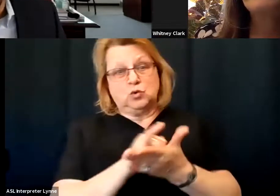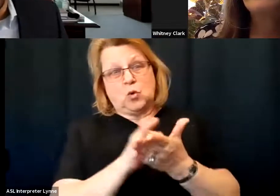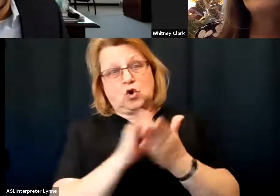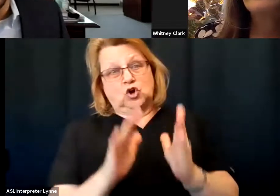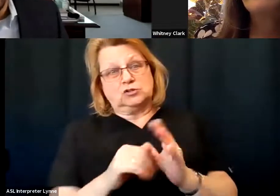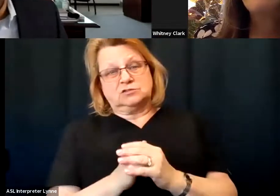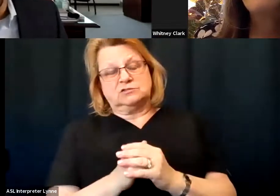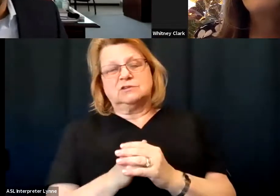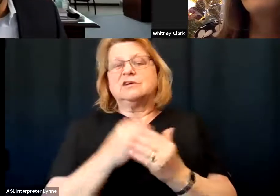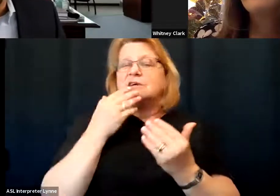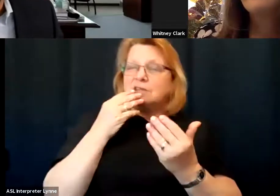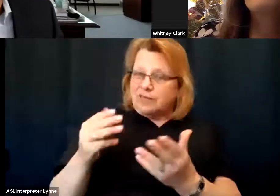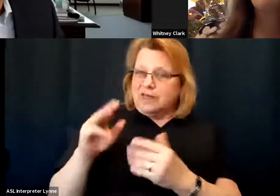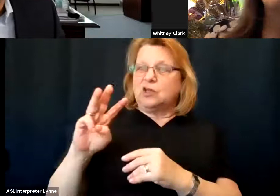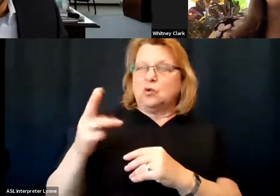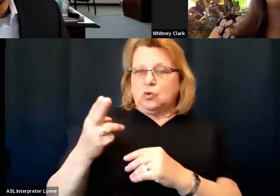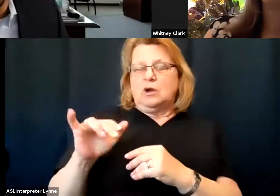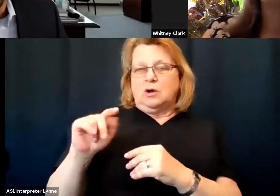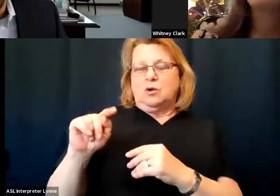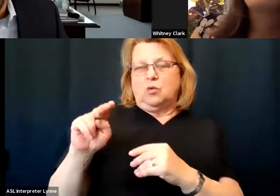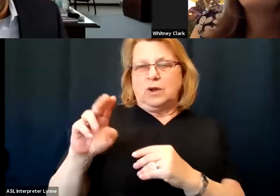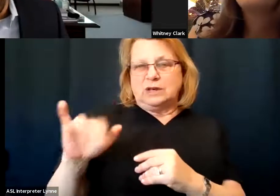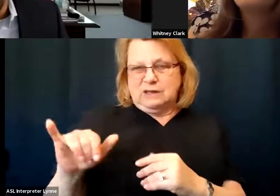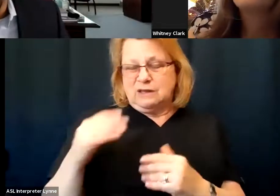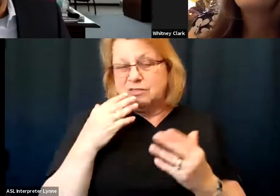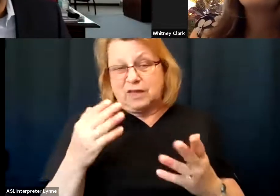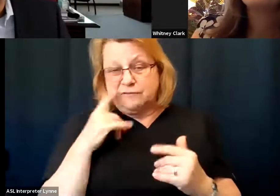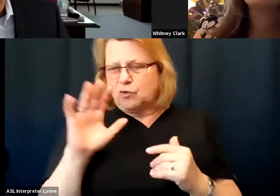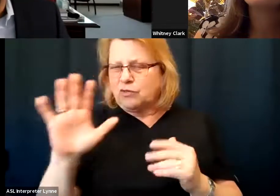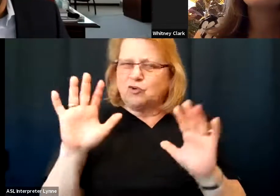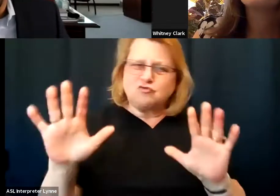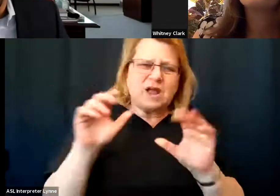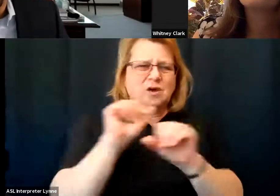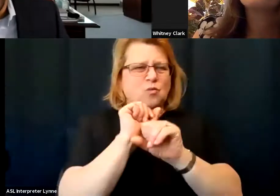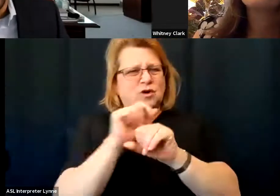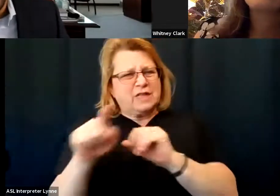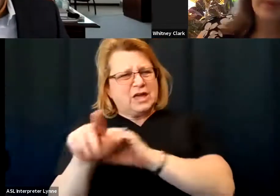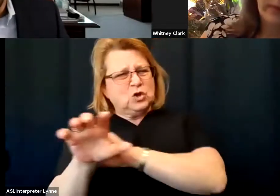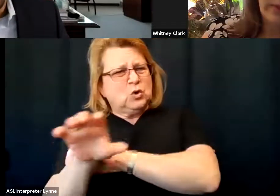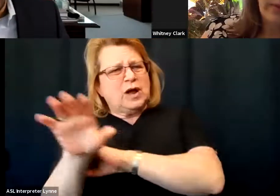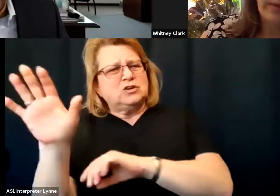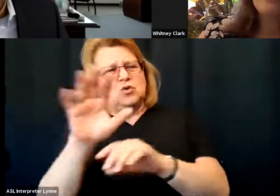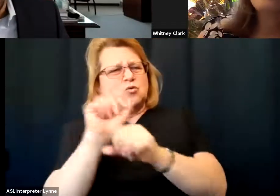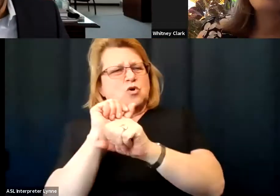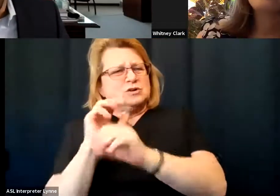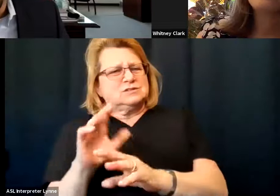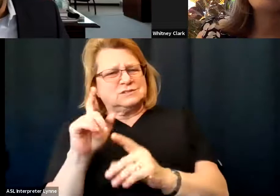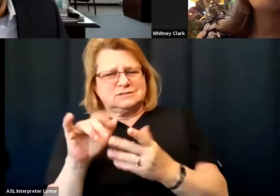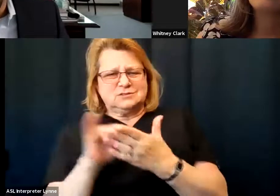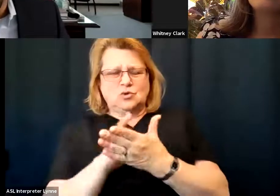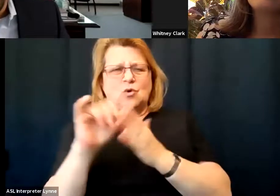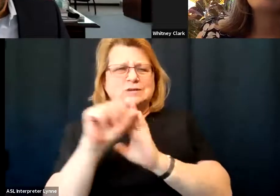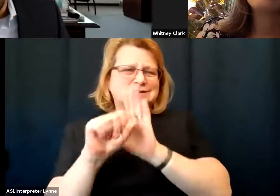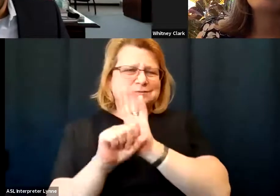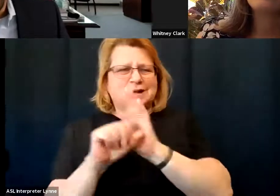Thank you, Whitney, and thank you again for all of the great work that you and your colleagues at the Department of State have been doing, and you